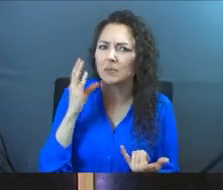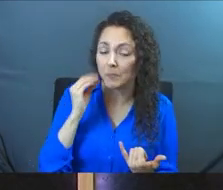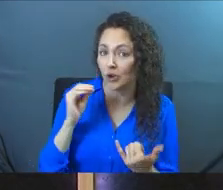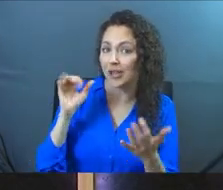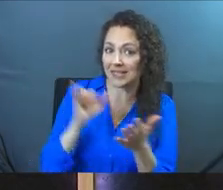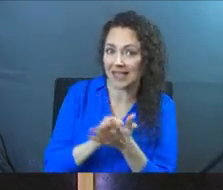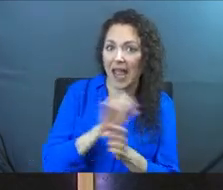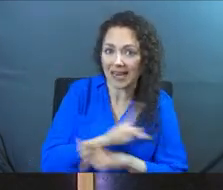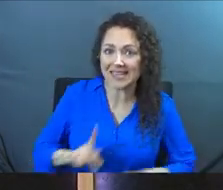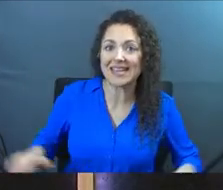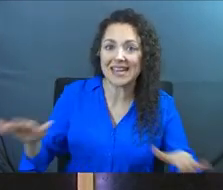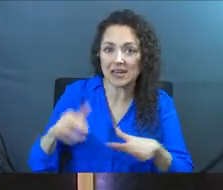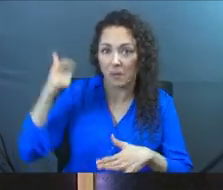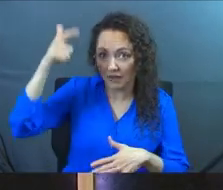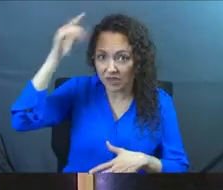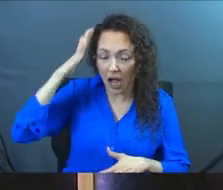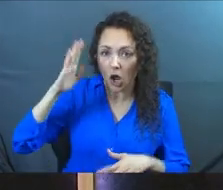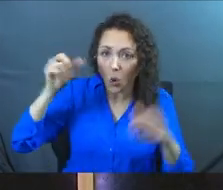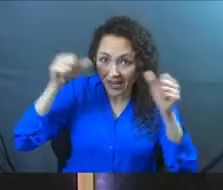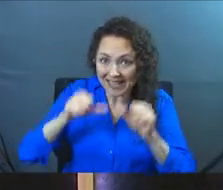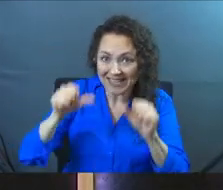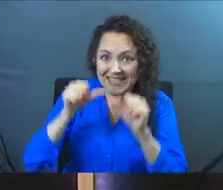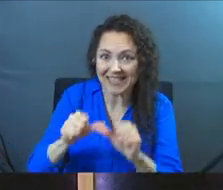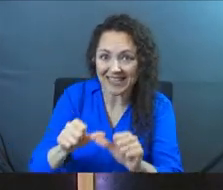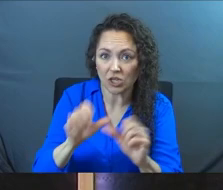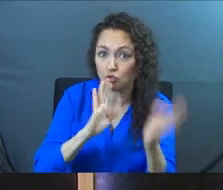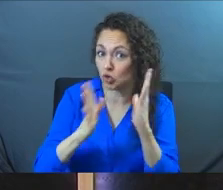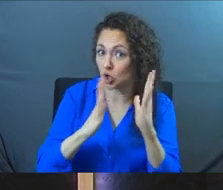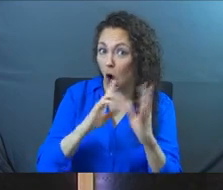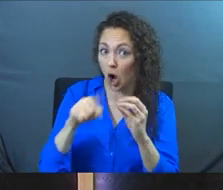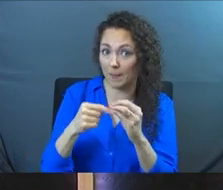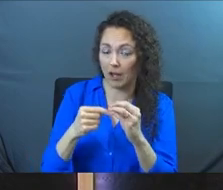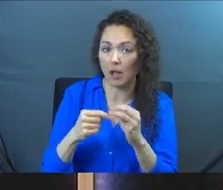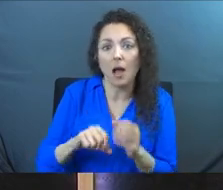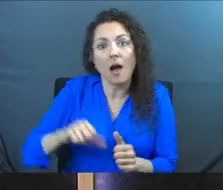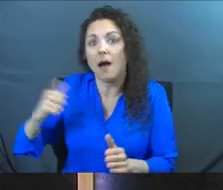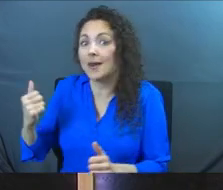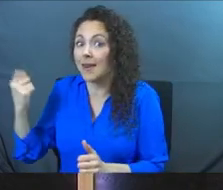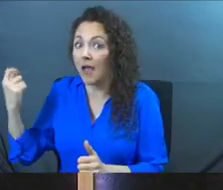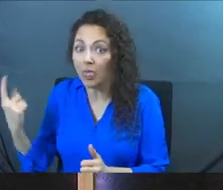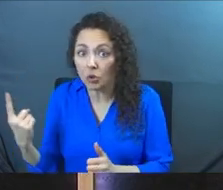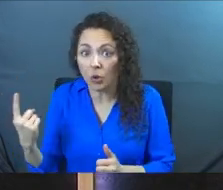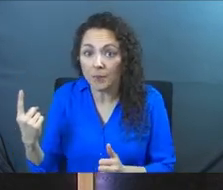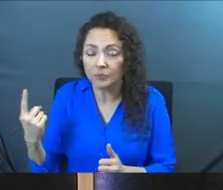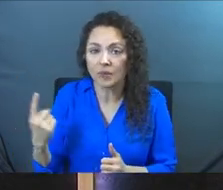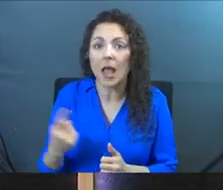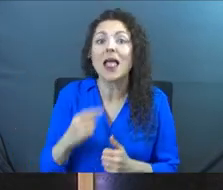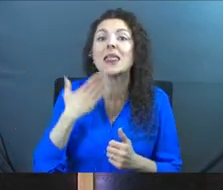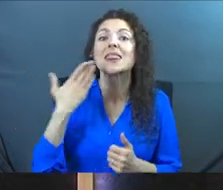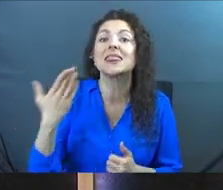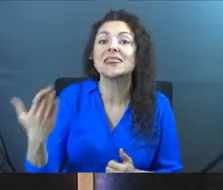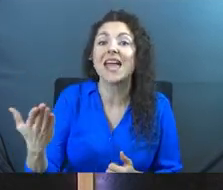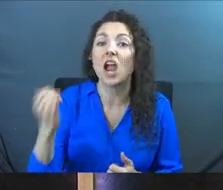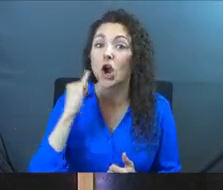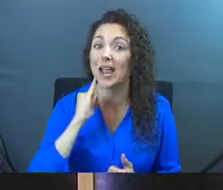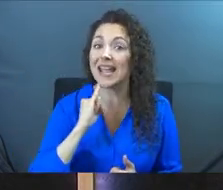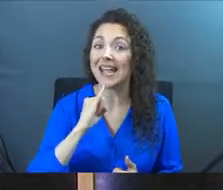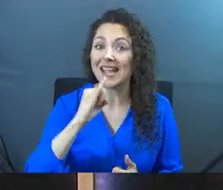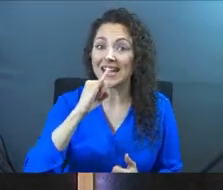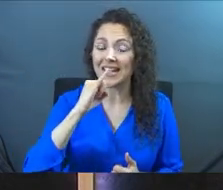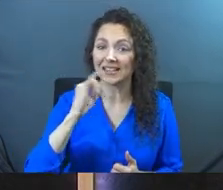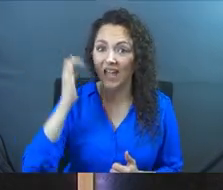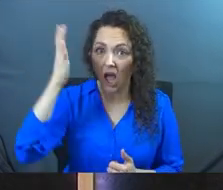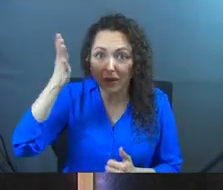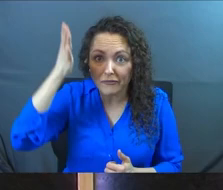that kingdom of God, which we're going to continue to talk about. But the other good thing is that there is a kingdom coming. Because here's